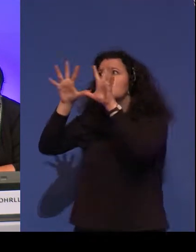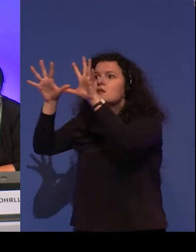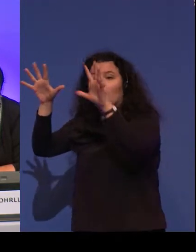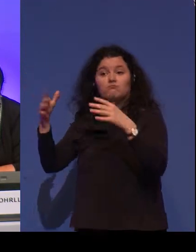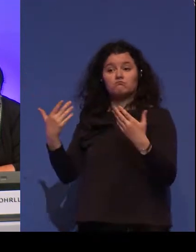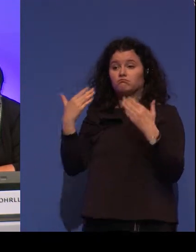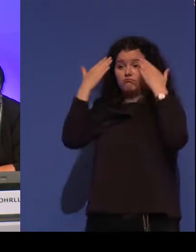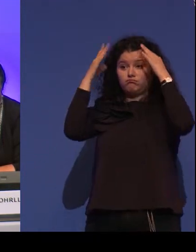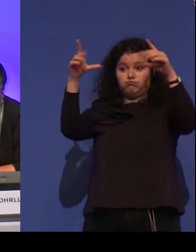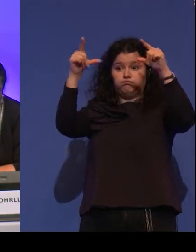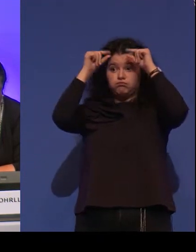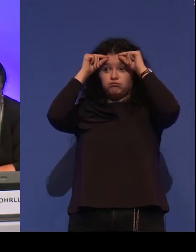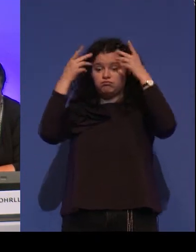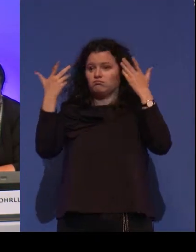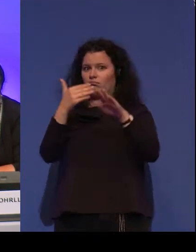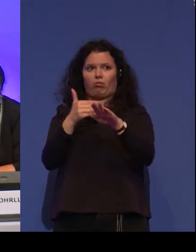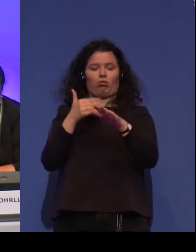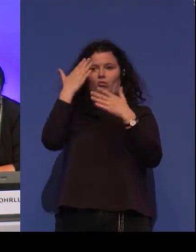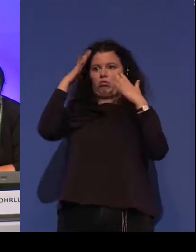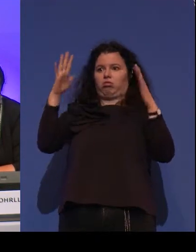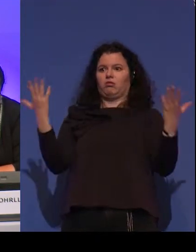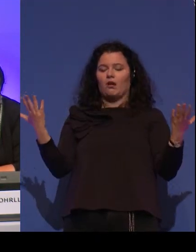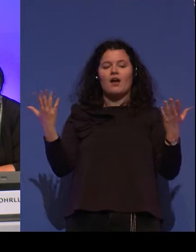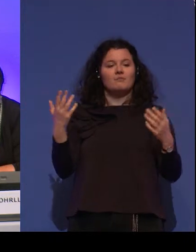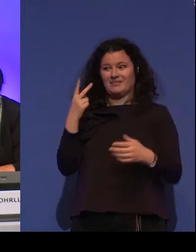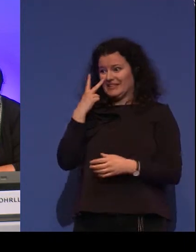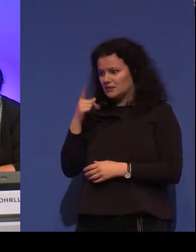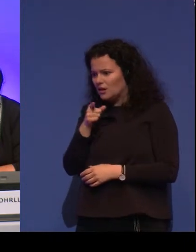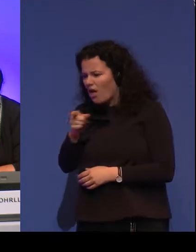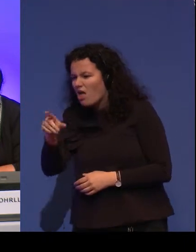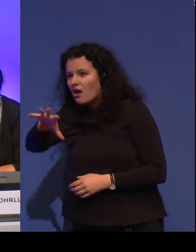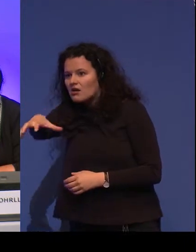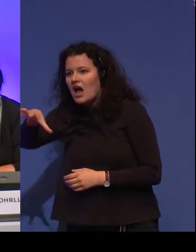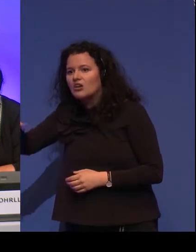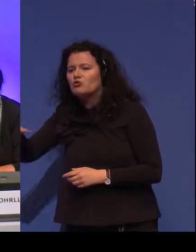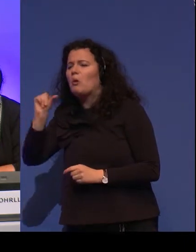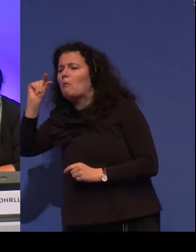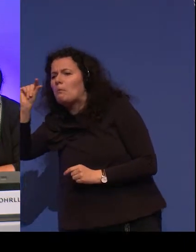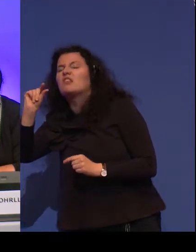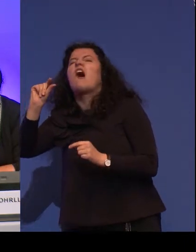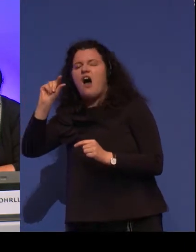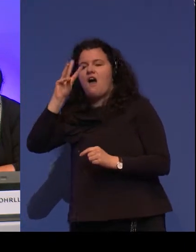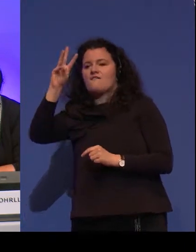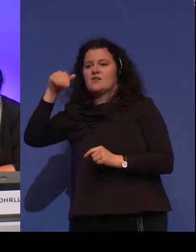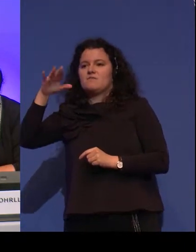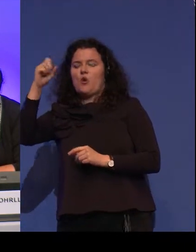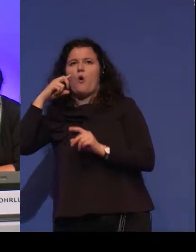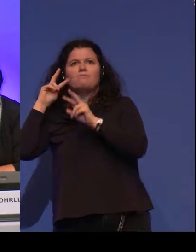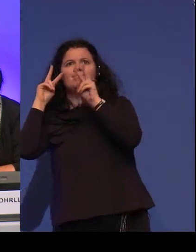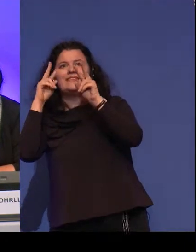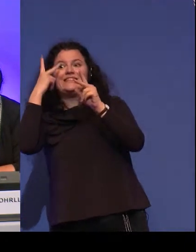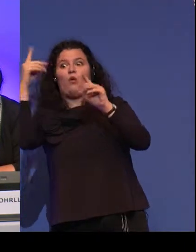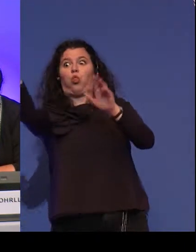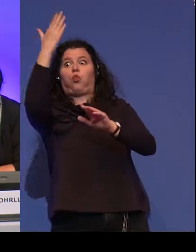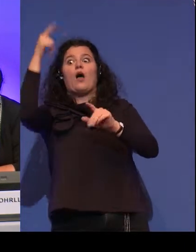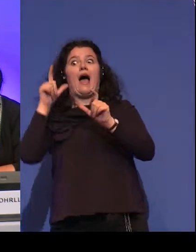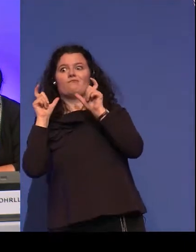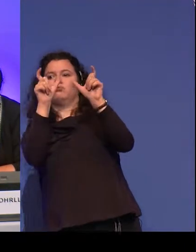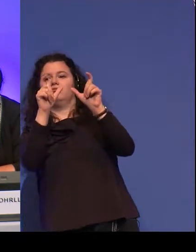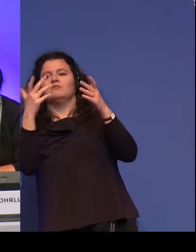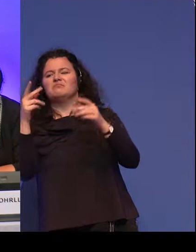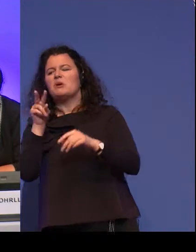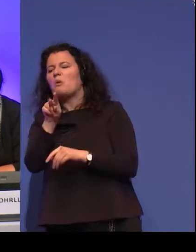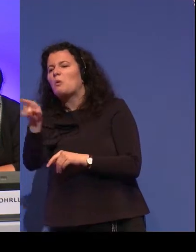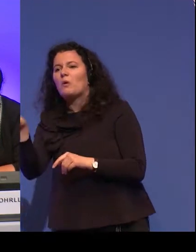countries who are able to deal with impact-based forecasting. And we were just facing the